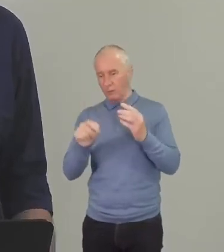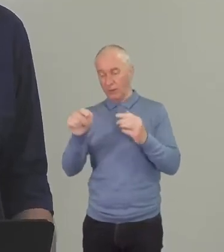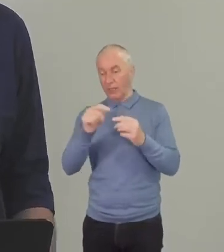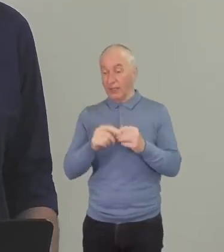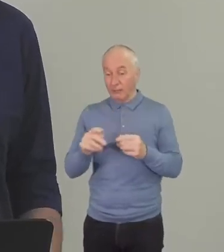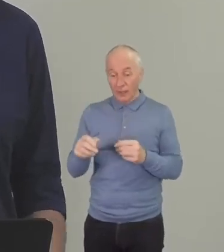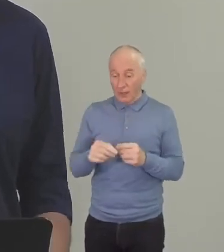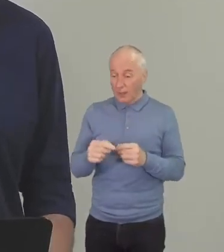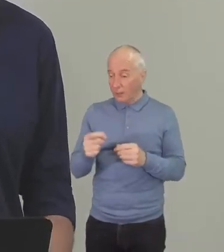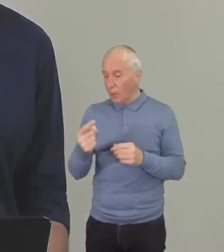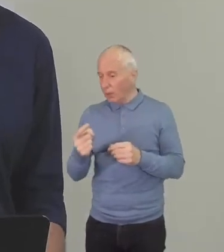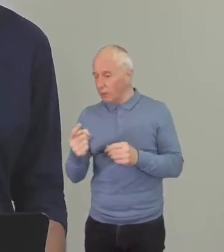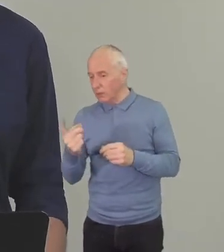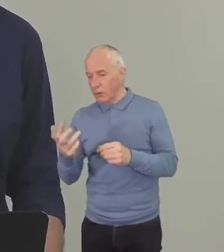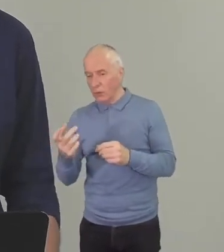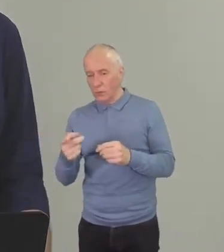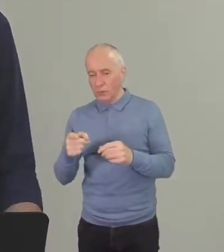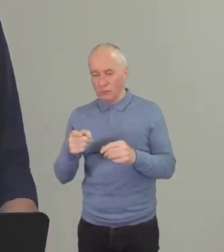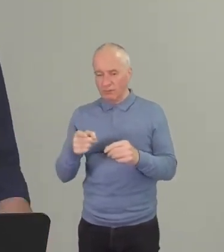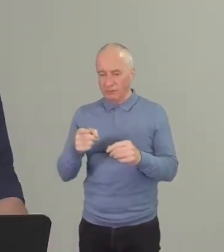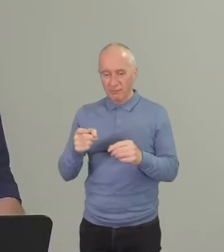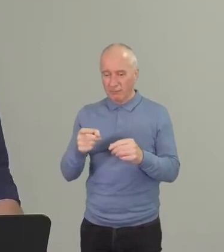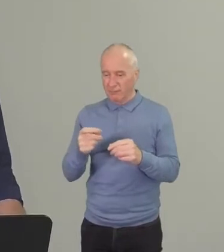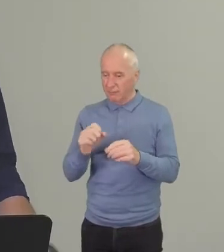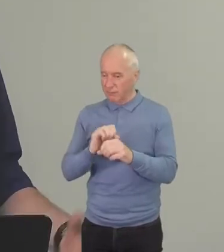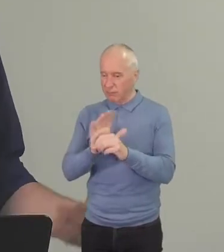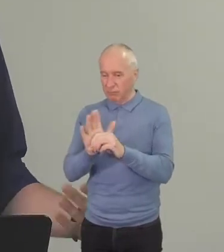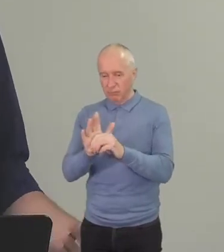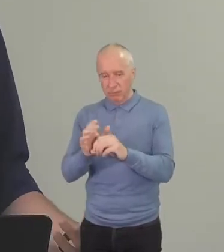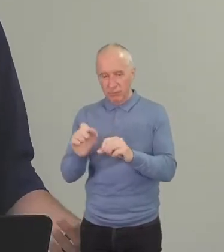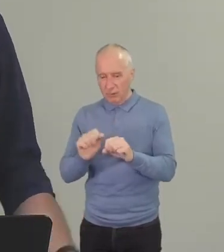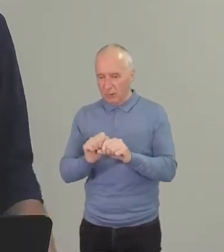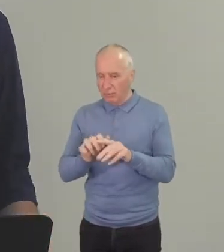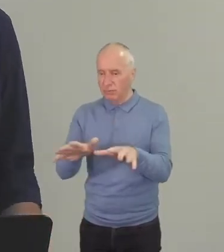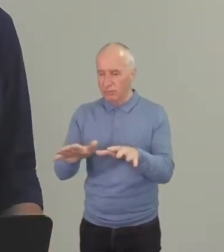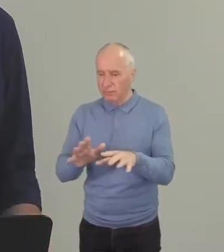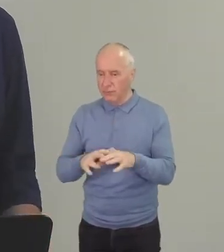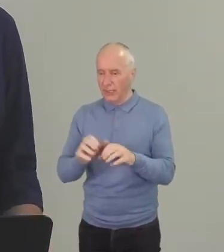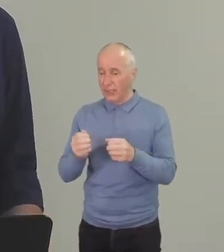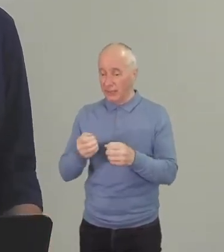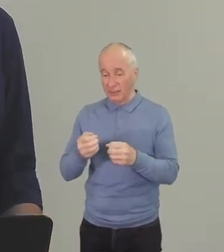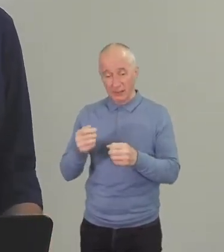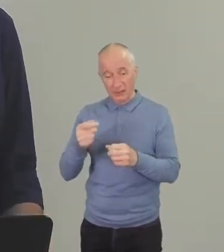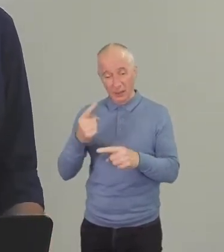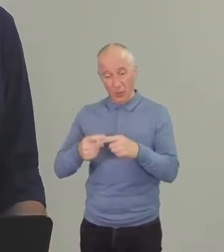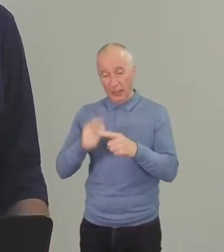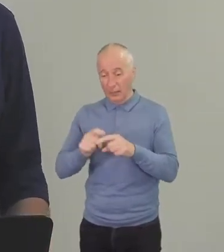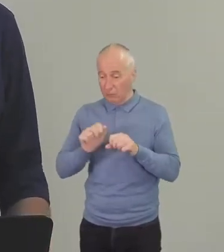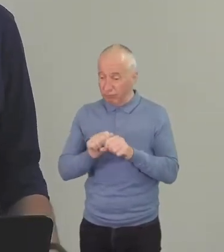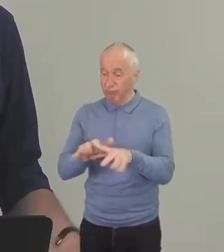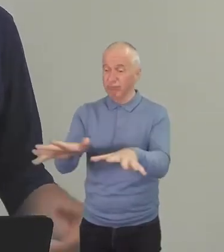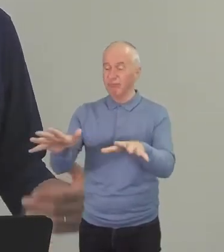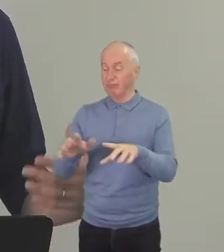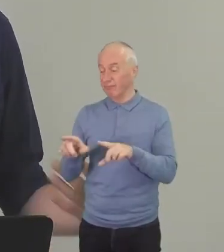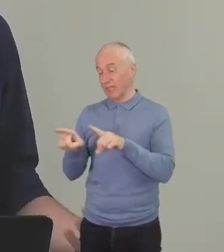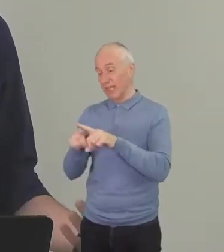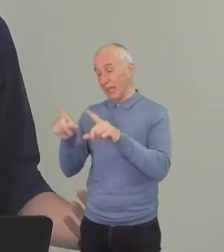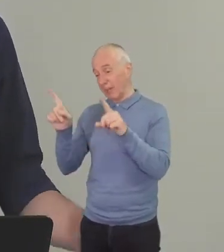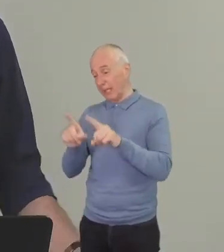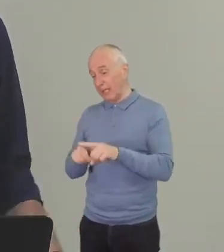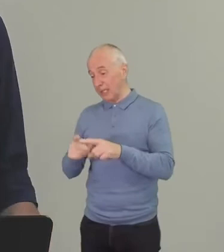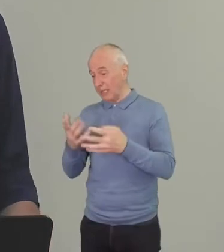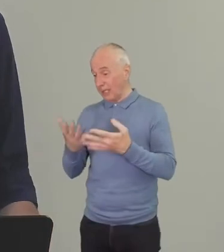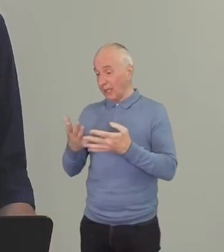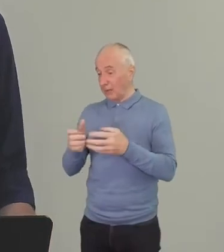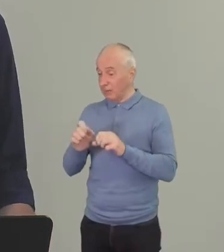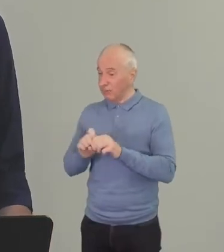That's particularly true in India and Nepal just now, and again, just praying with and supporting partners in those contexts. Of course, this is about